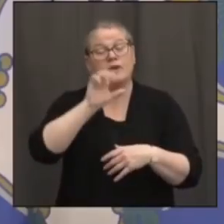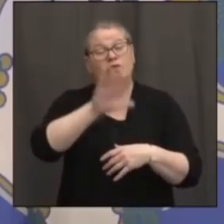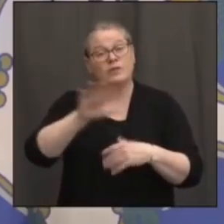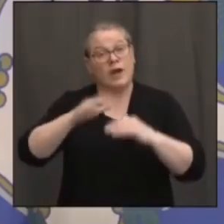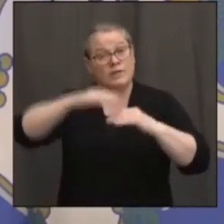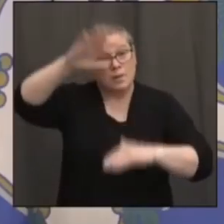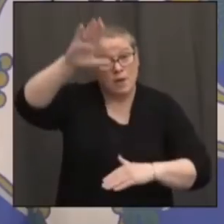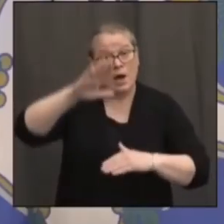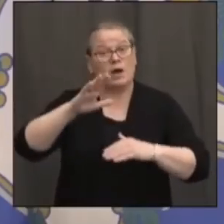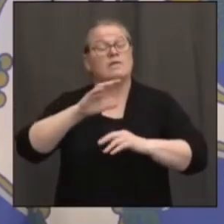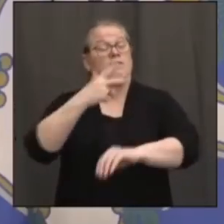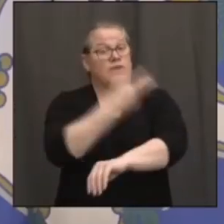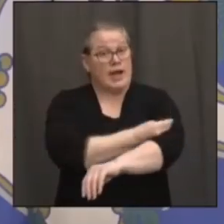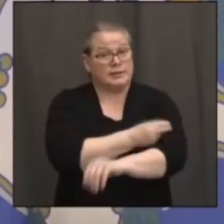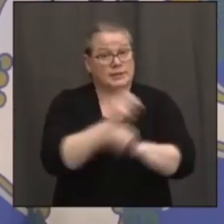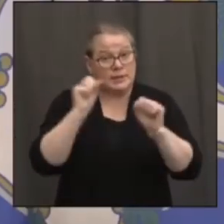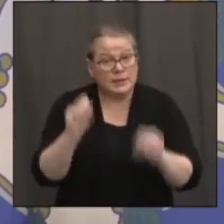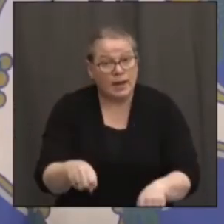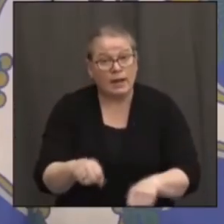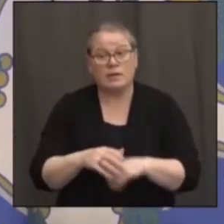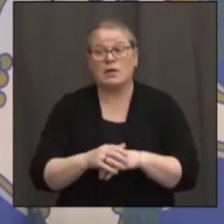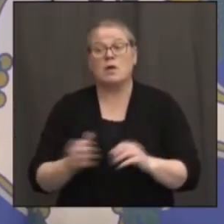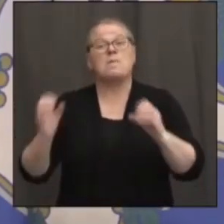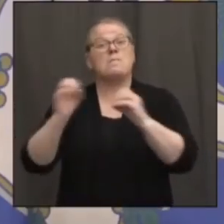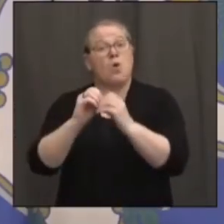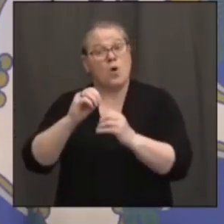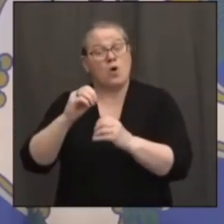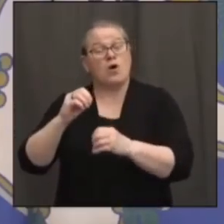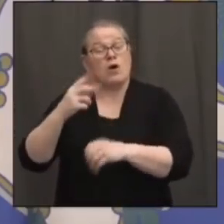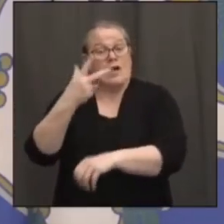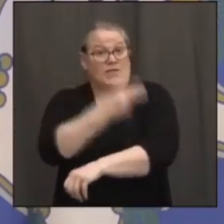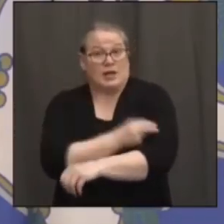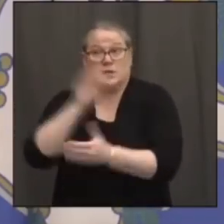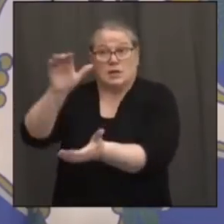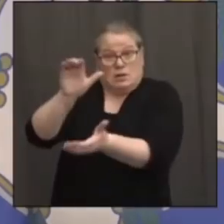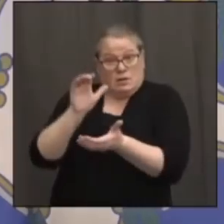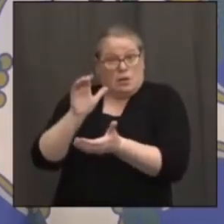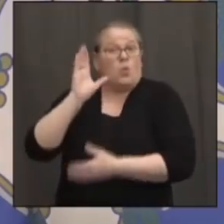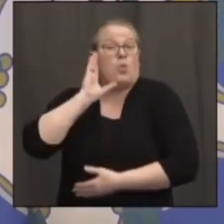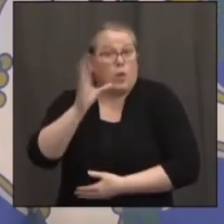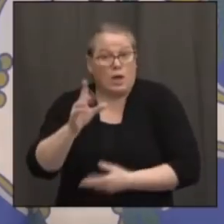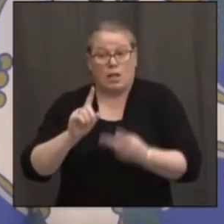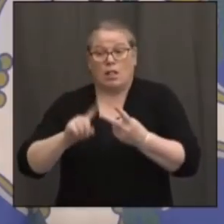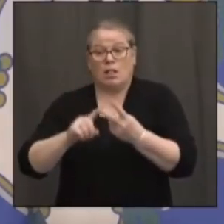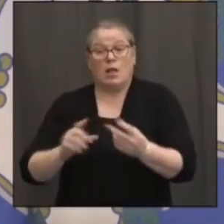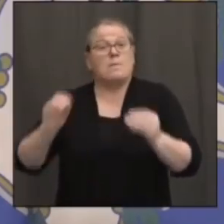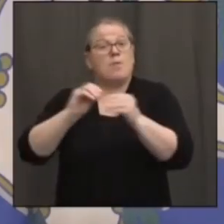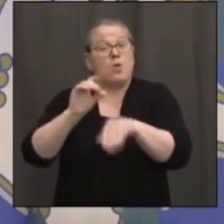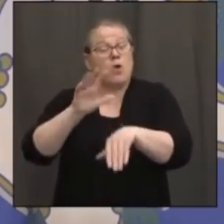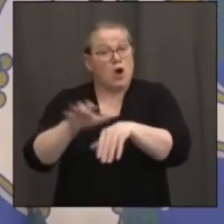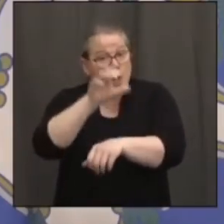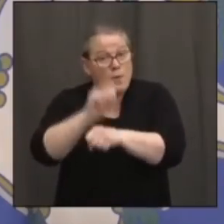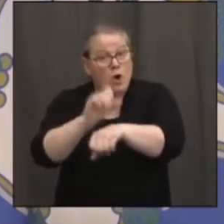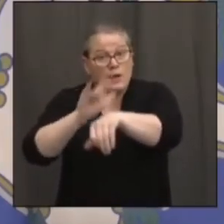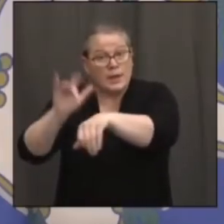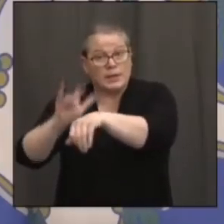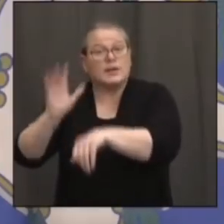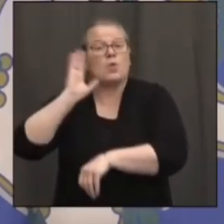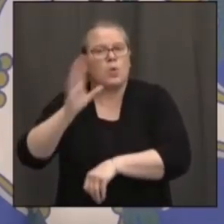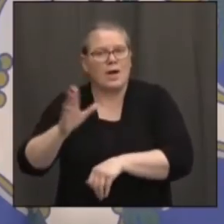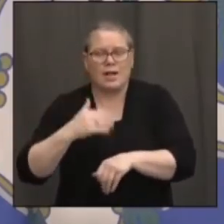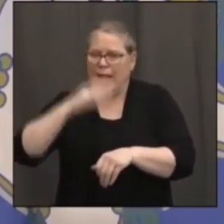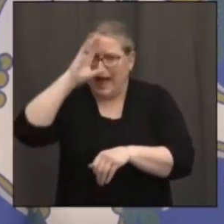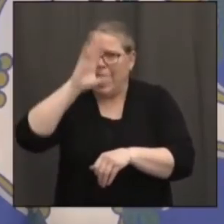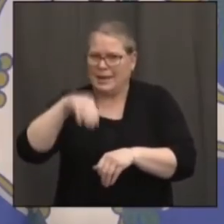to come. More slots are going to be open. I know there was some frustration. A lot of people at the front door all trying to squeeze